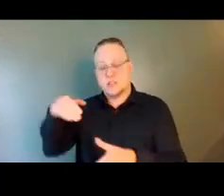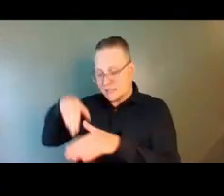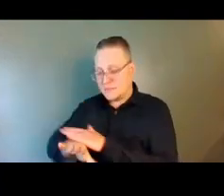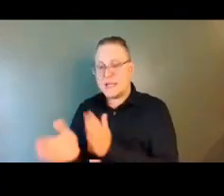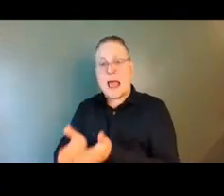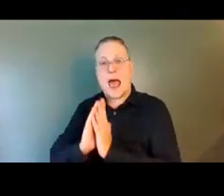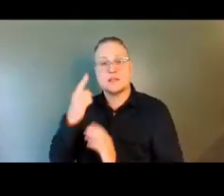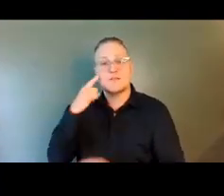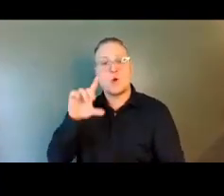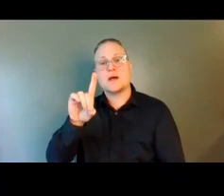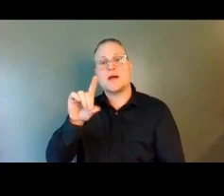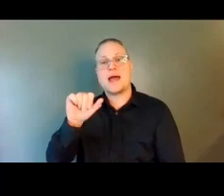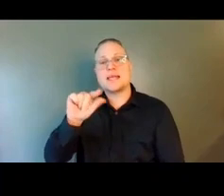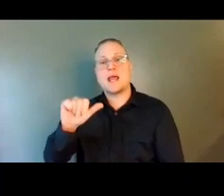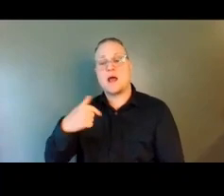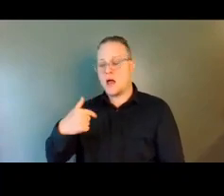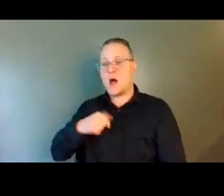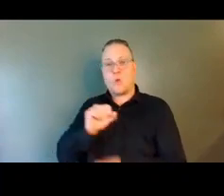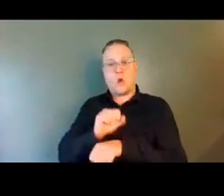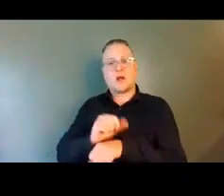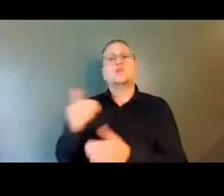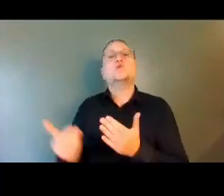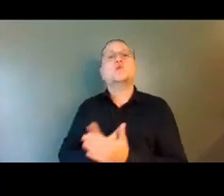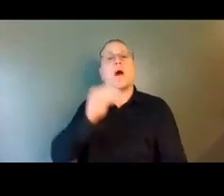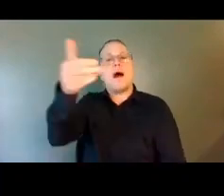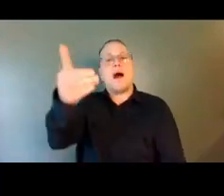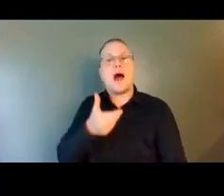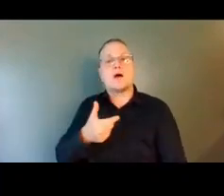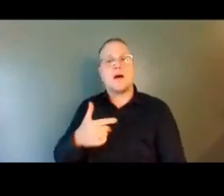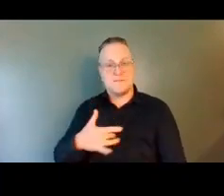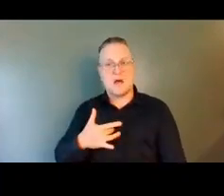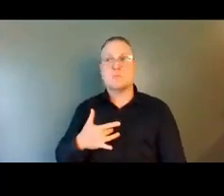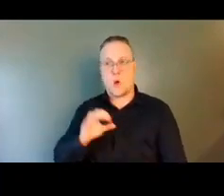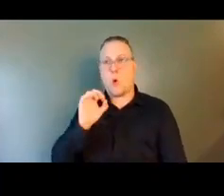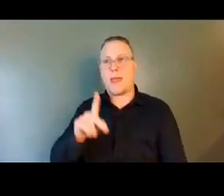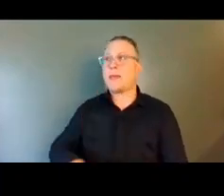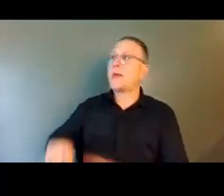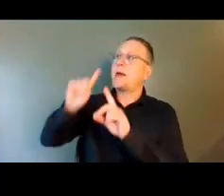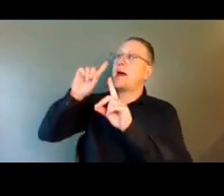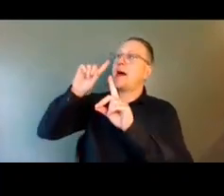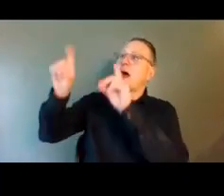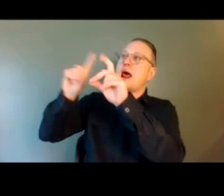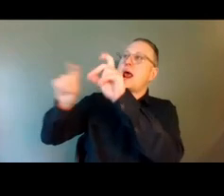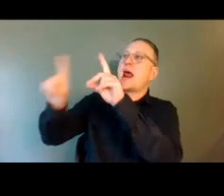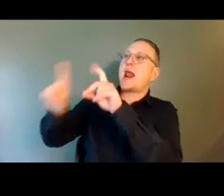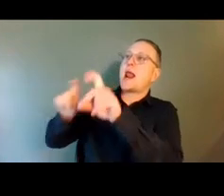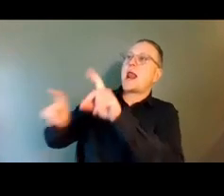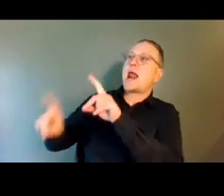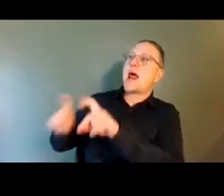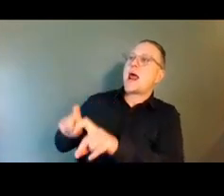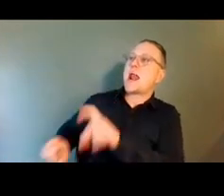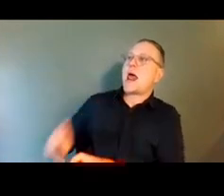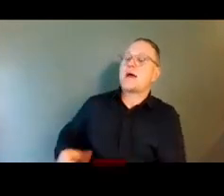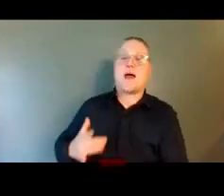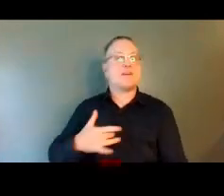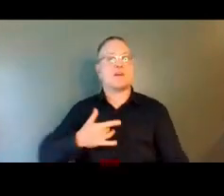request. And as a new hire at the time, I asked all the standard analyst questions. I walked out of the meeting thinking, I nailed